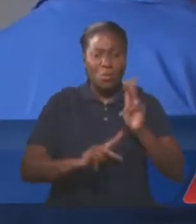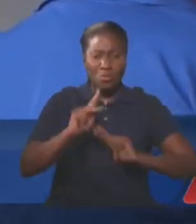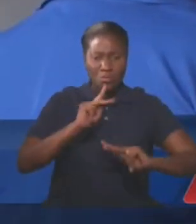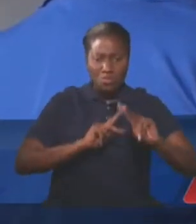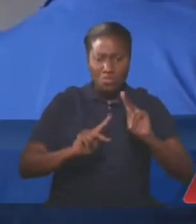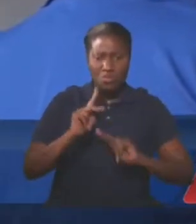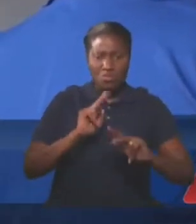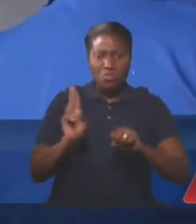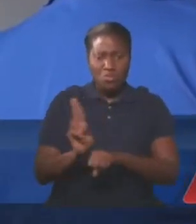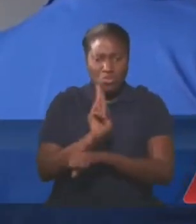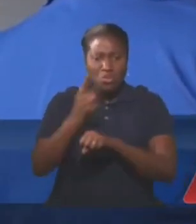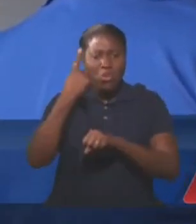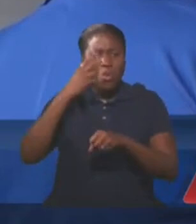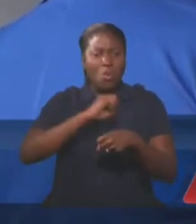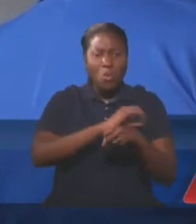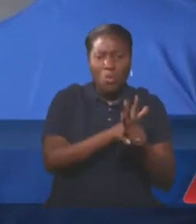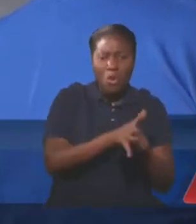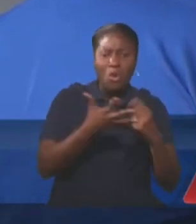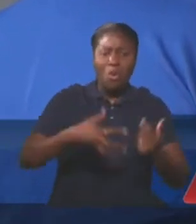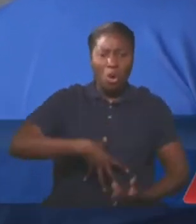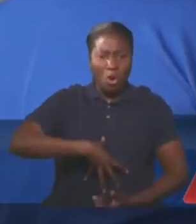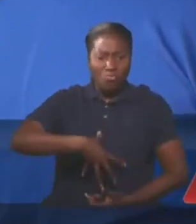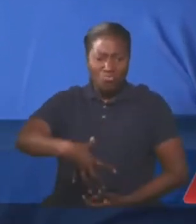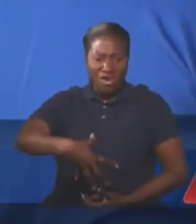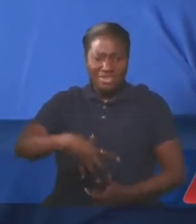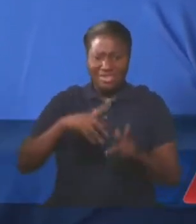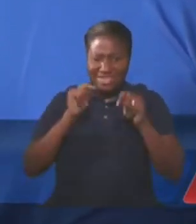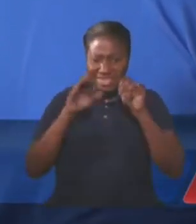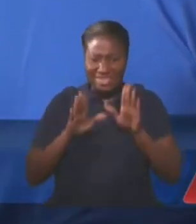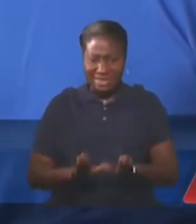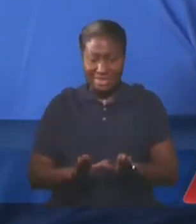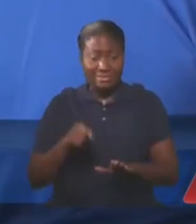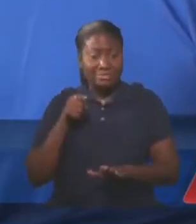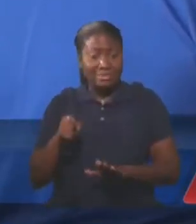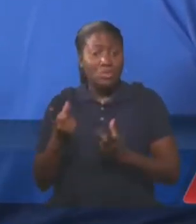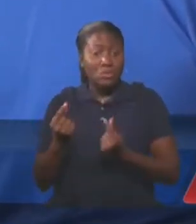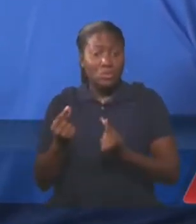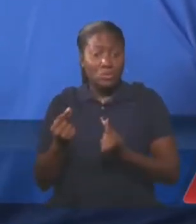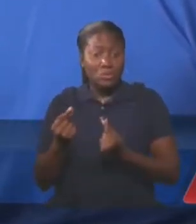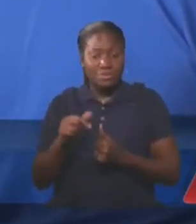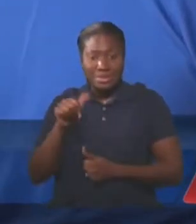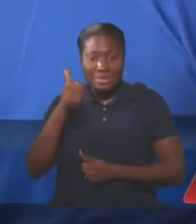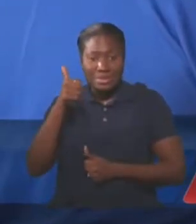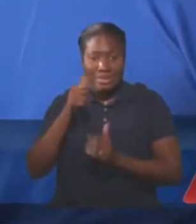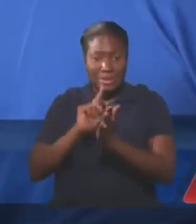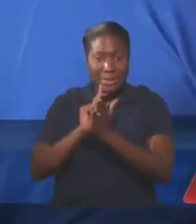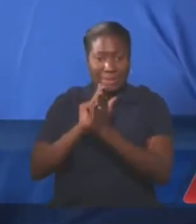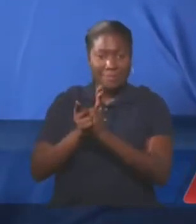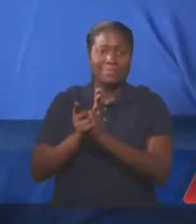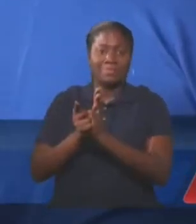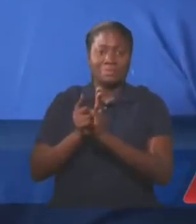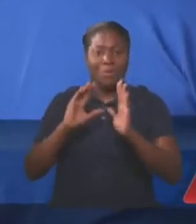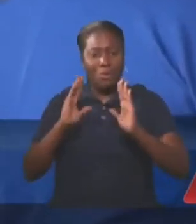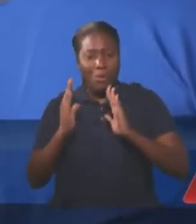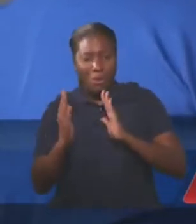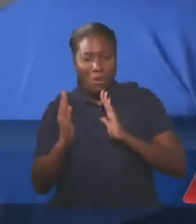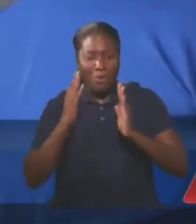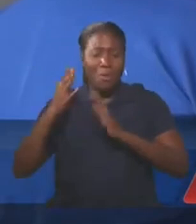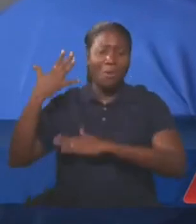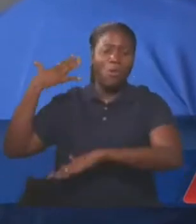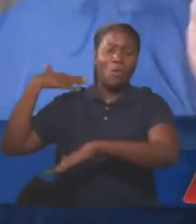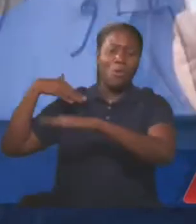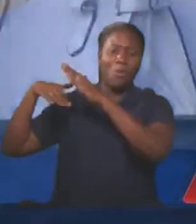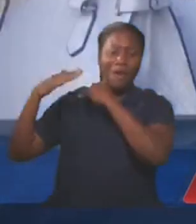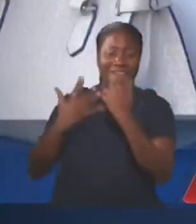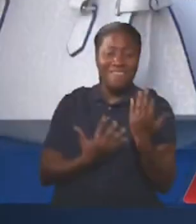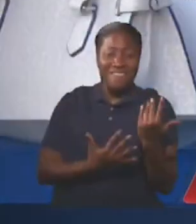be familiar with, a COVID test, a pregnancy test. What it does in 10 minutes, as opposed to the old days where you had